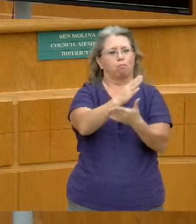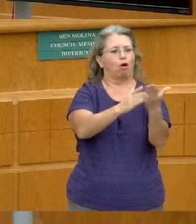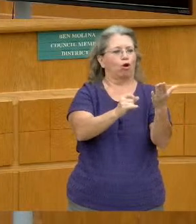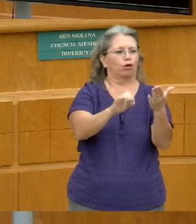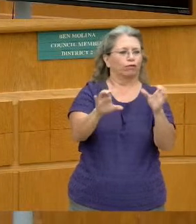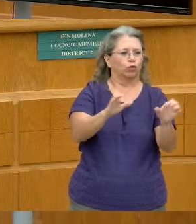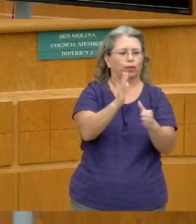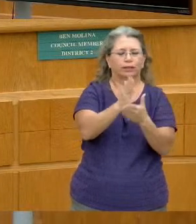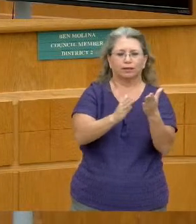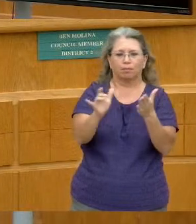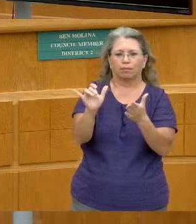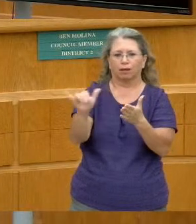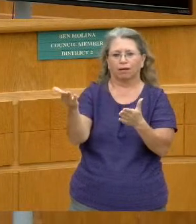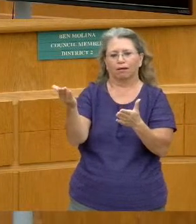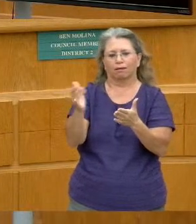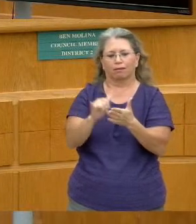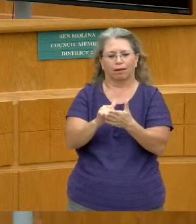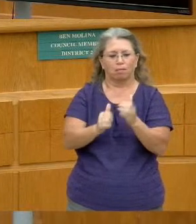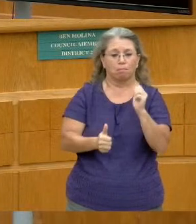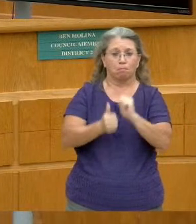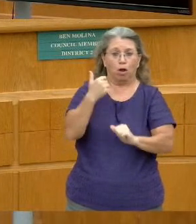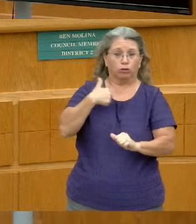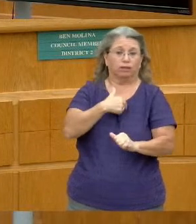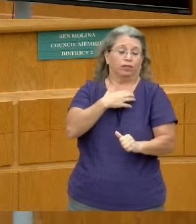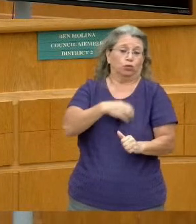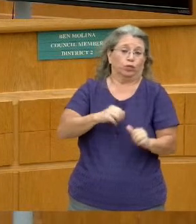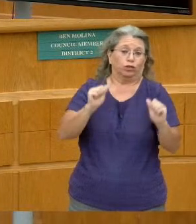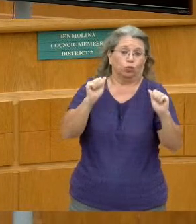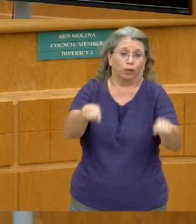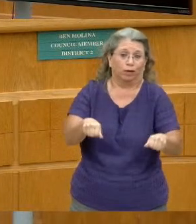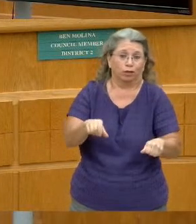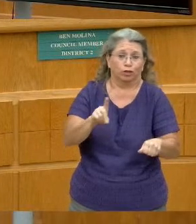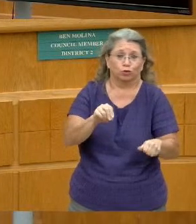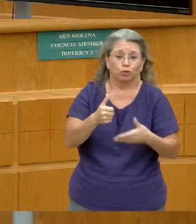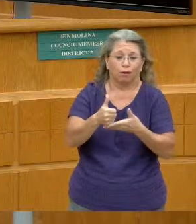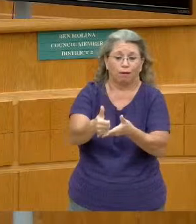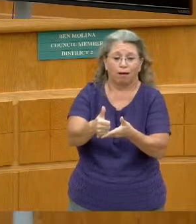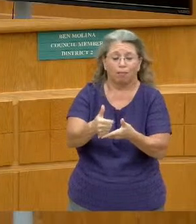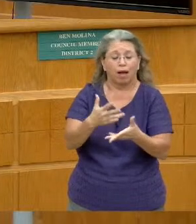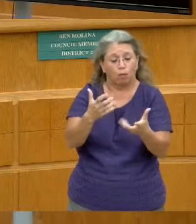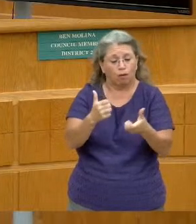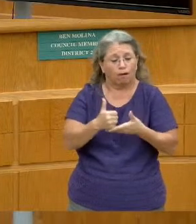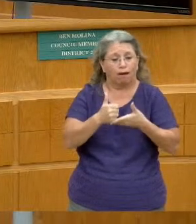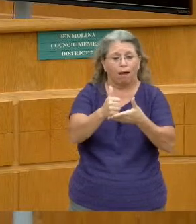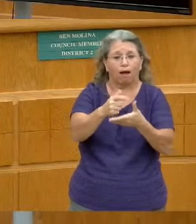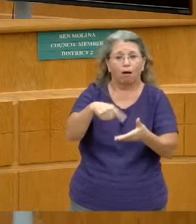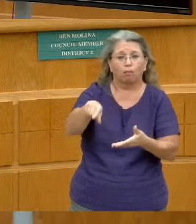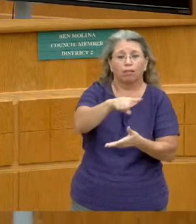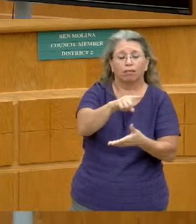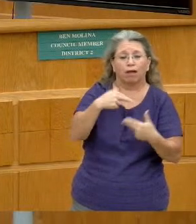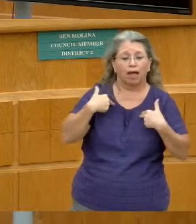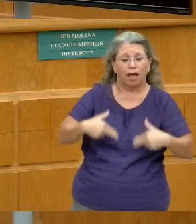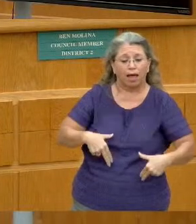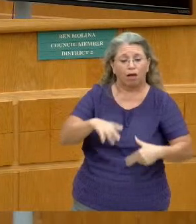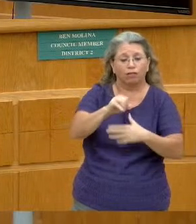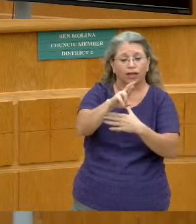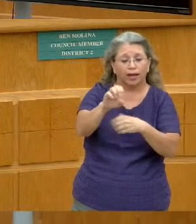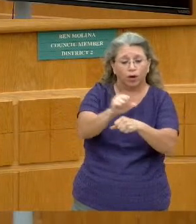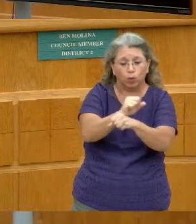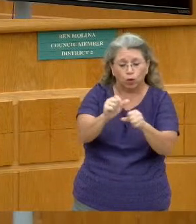of us desperately wish we could do. And that's help these healthcare workers, these frontline